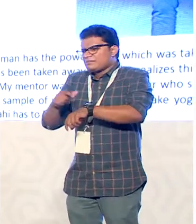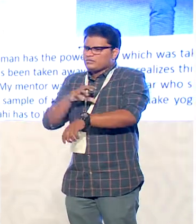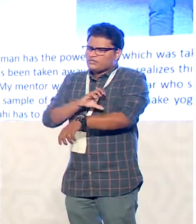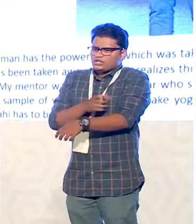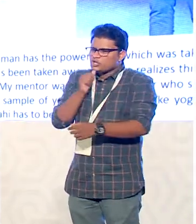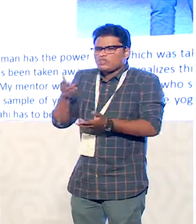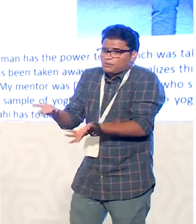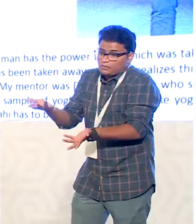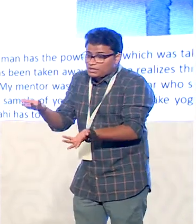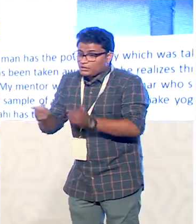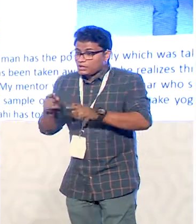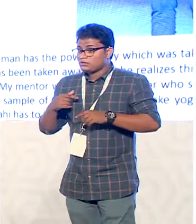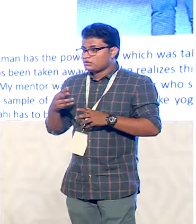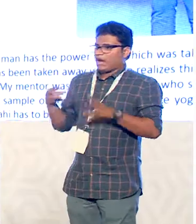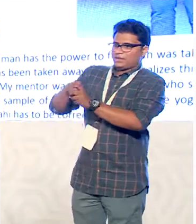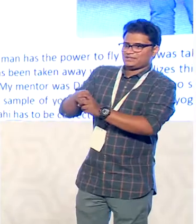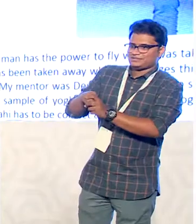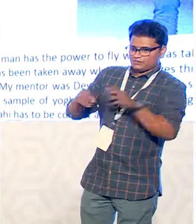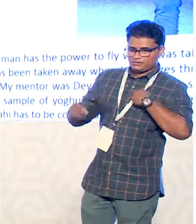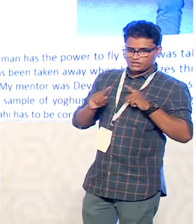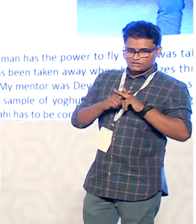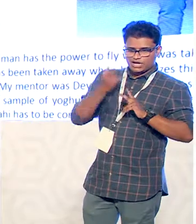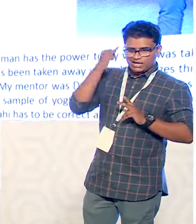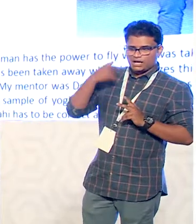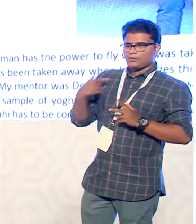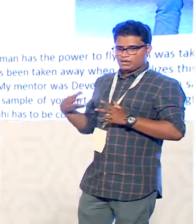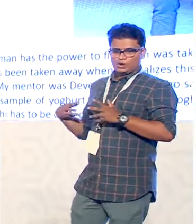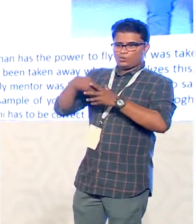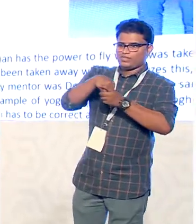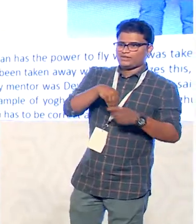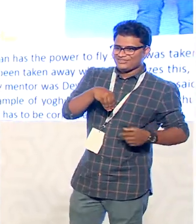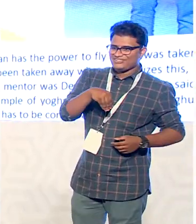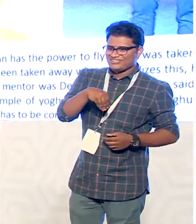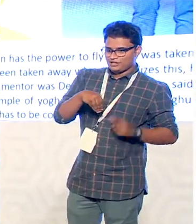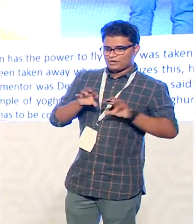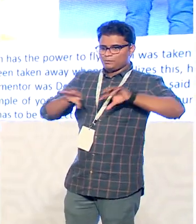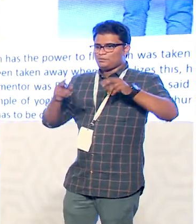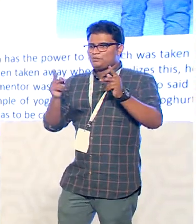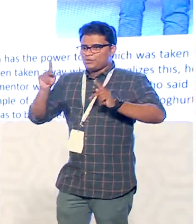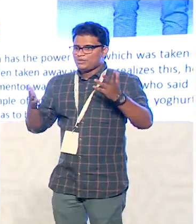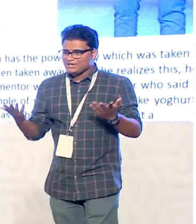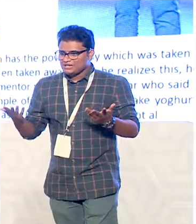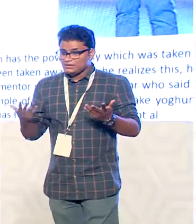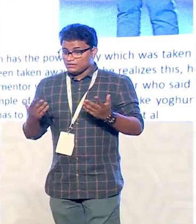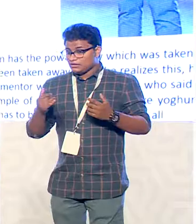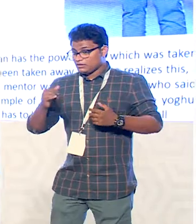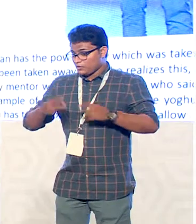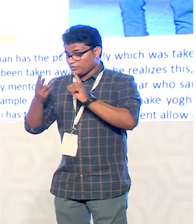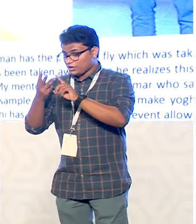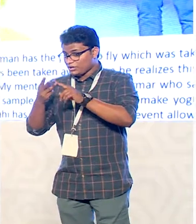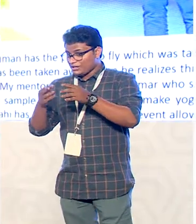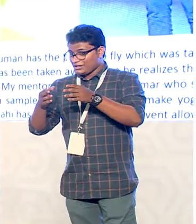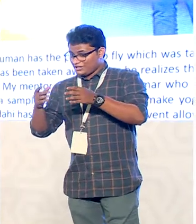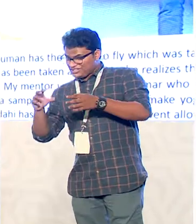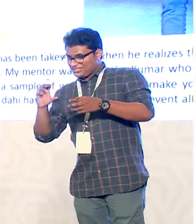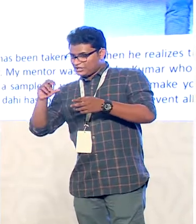adapters, right? Third was that then the temperature of the milk must be right. If it's